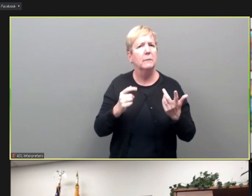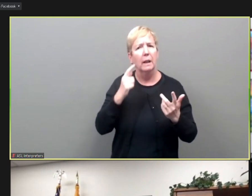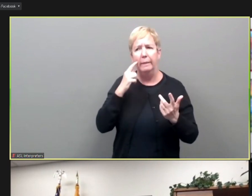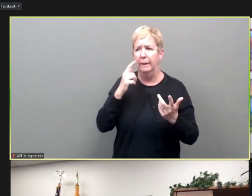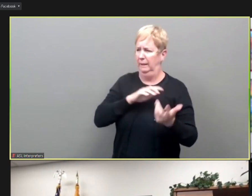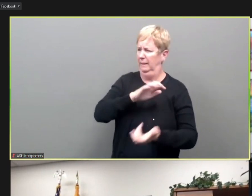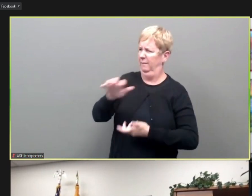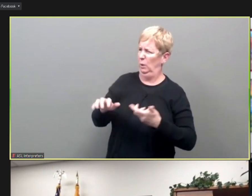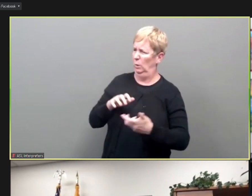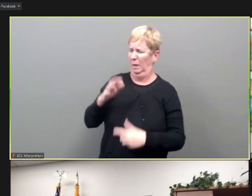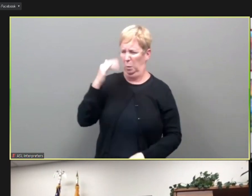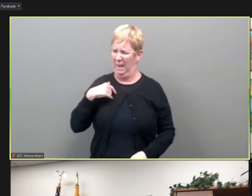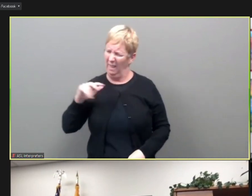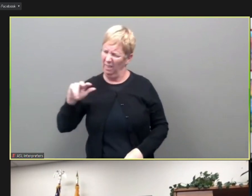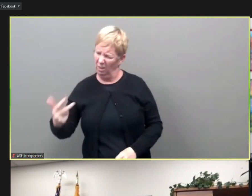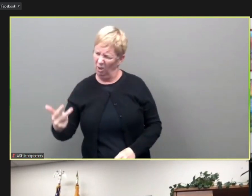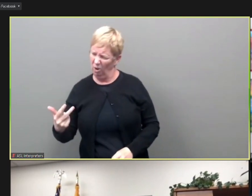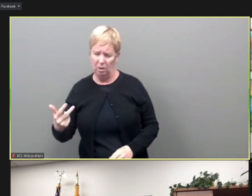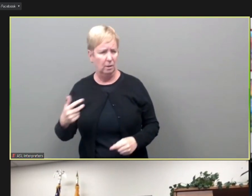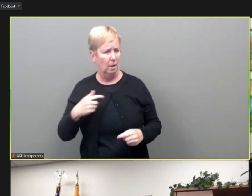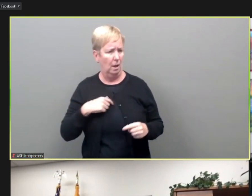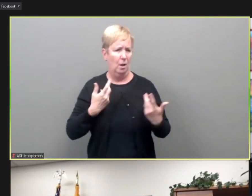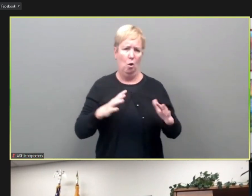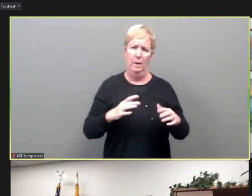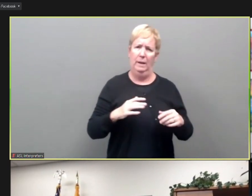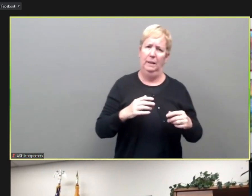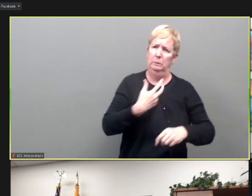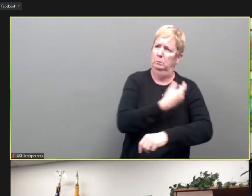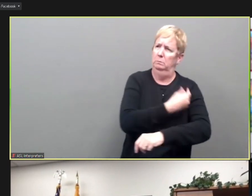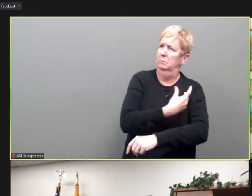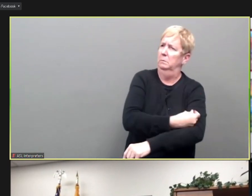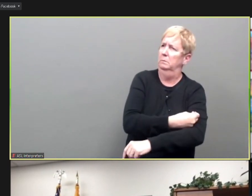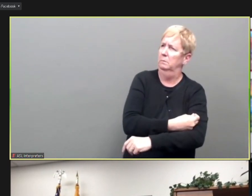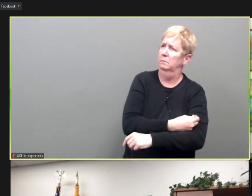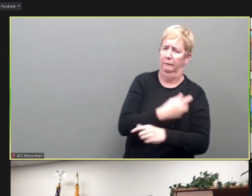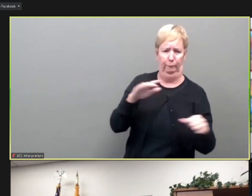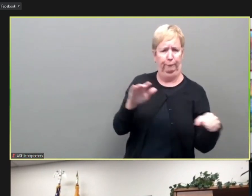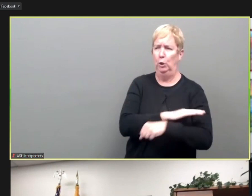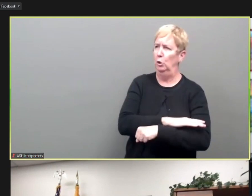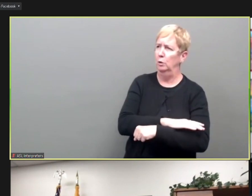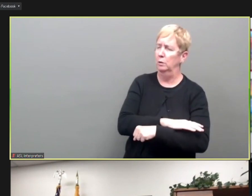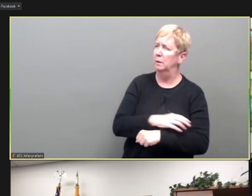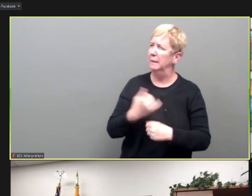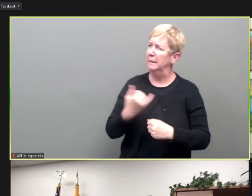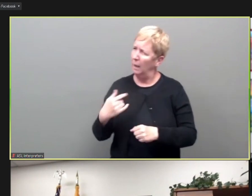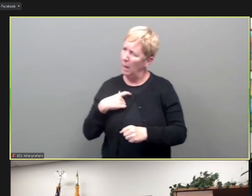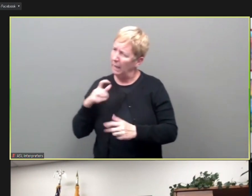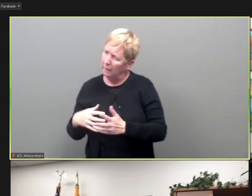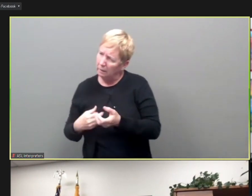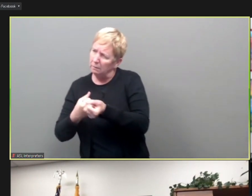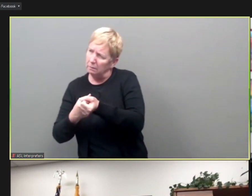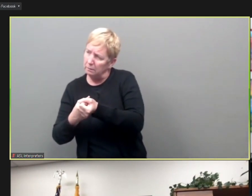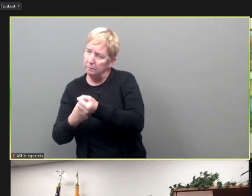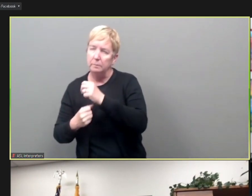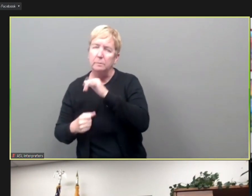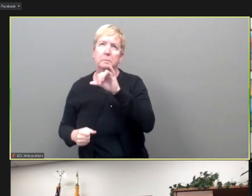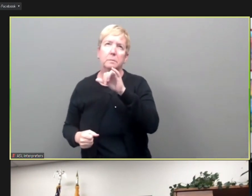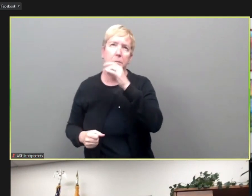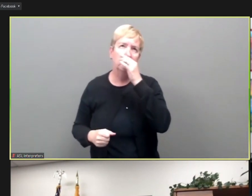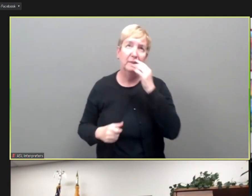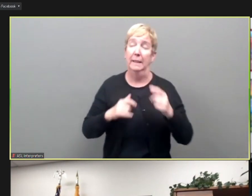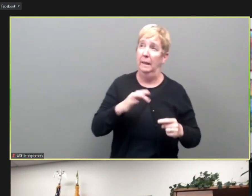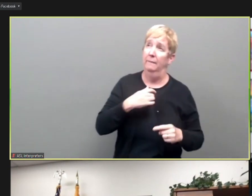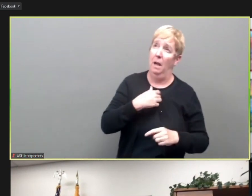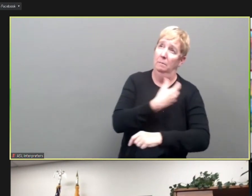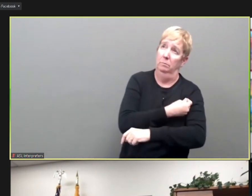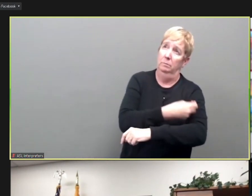why do I need a third dose if I'm actually fully vaccinated and it actually does reduce